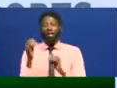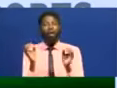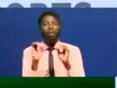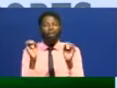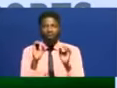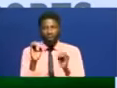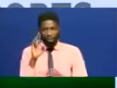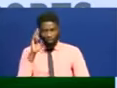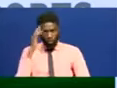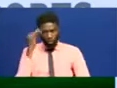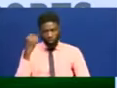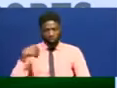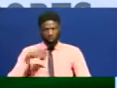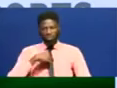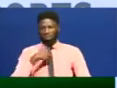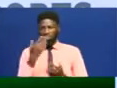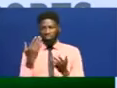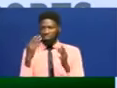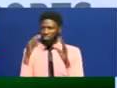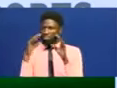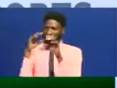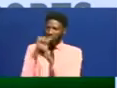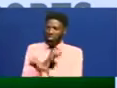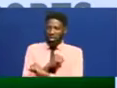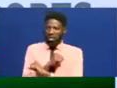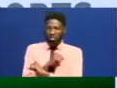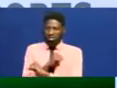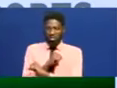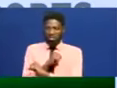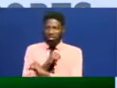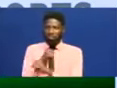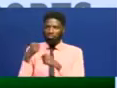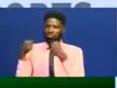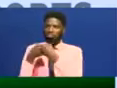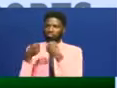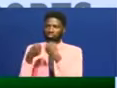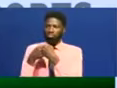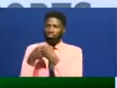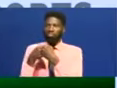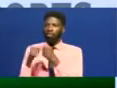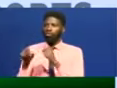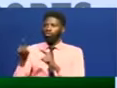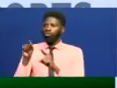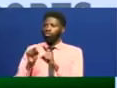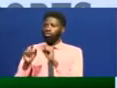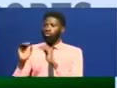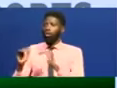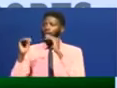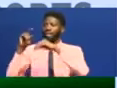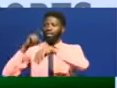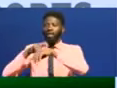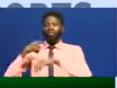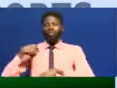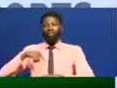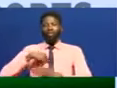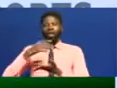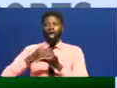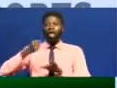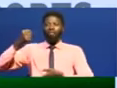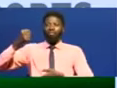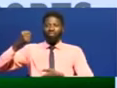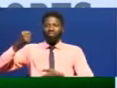were kicked out of the qualifiers the moment we were suspended. And that suspension pretty much froze